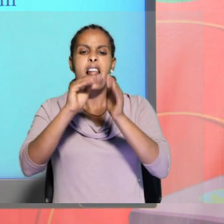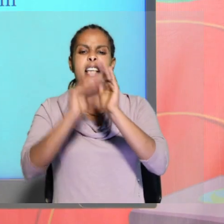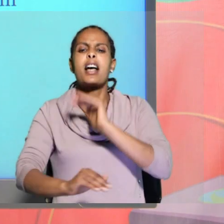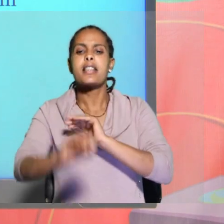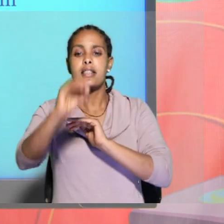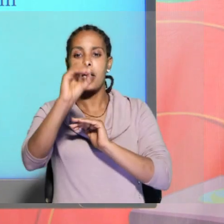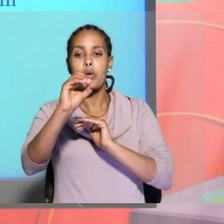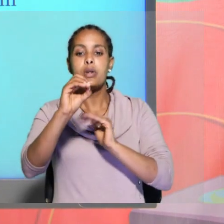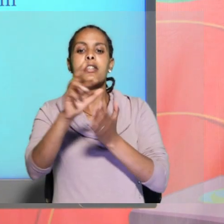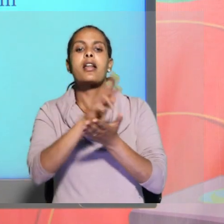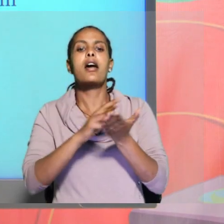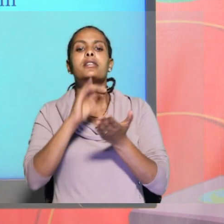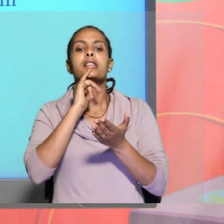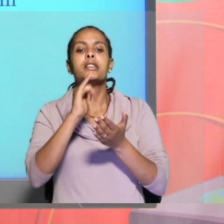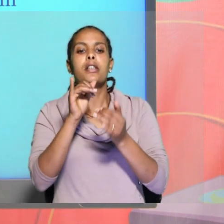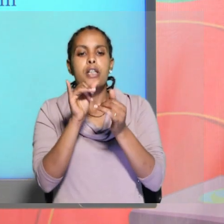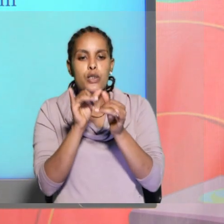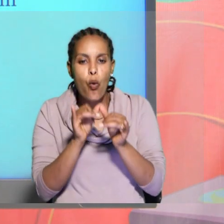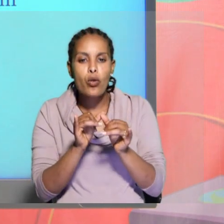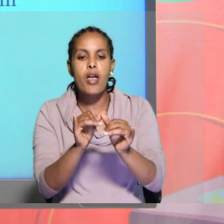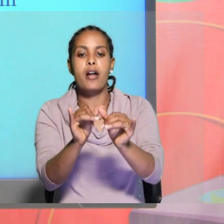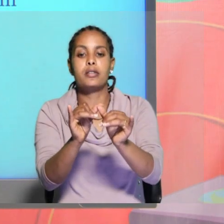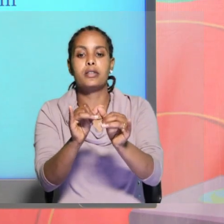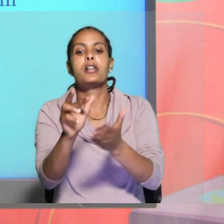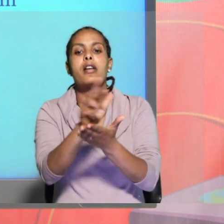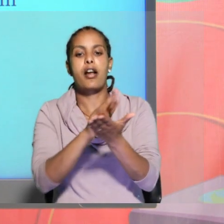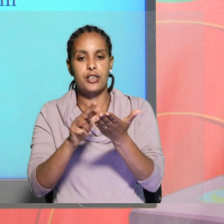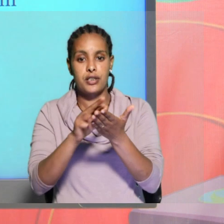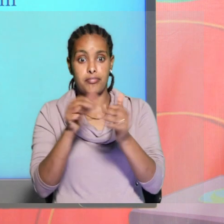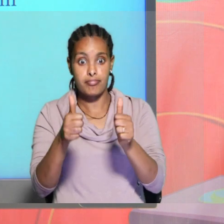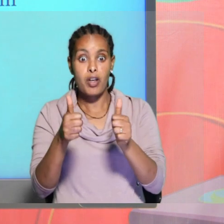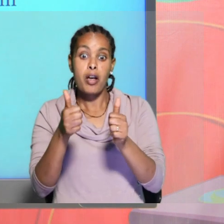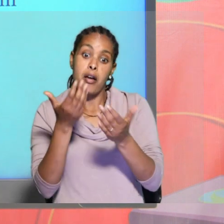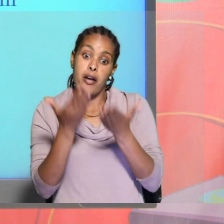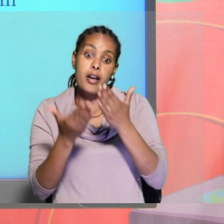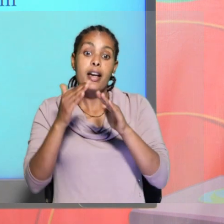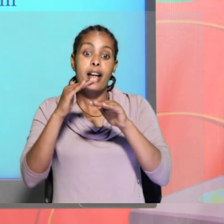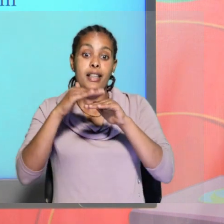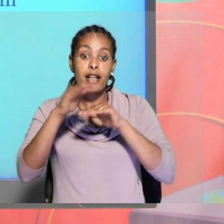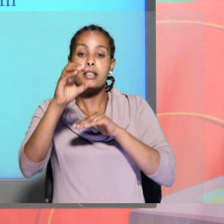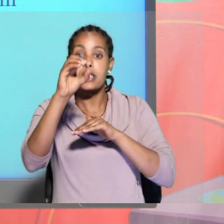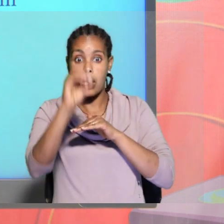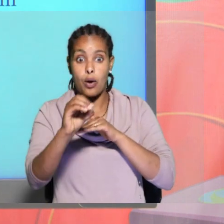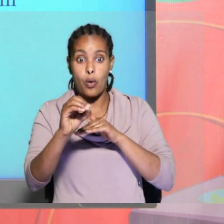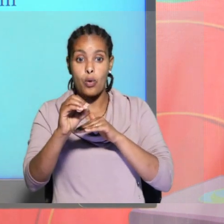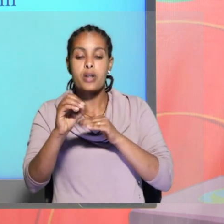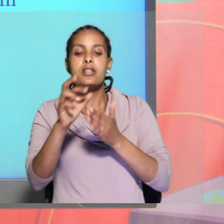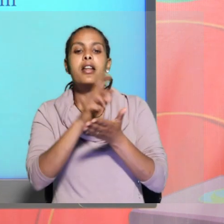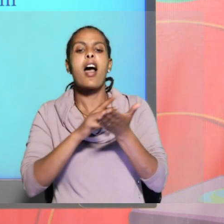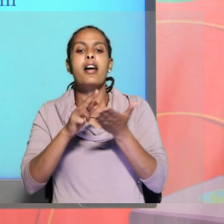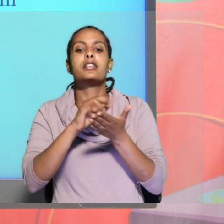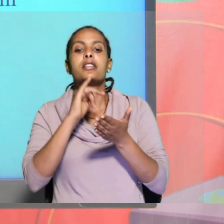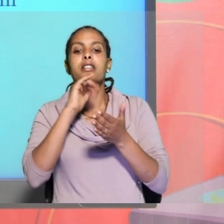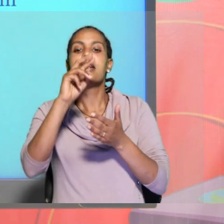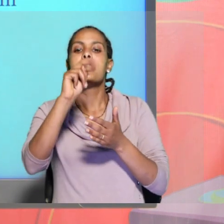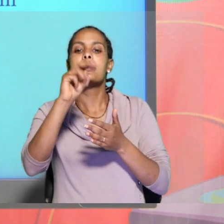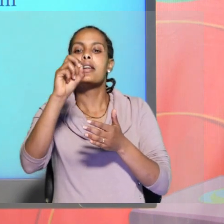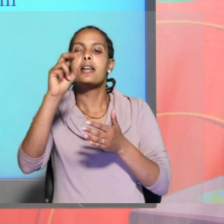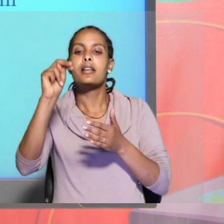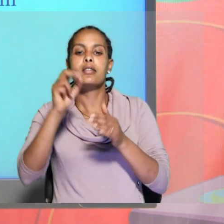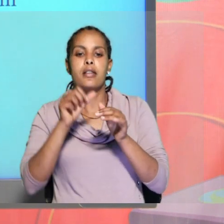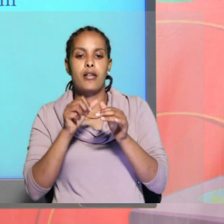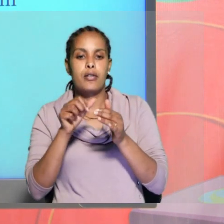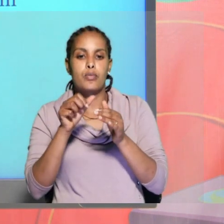0, then the reaction is spontaneous reaction. If it is greater than 0, the reaction is non-spontaneous